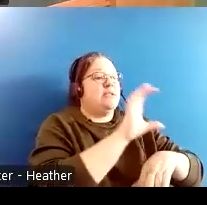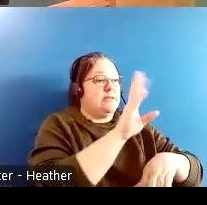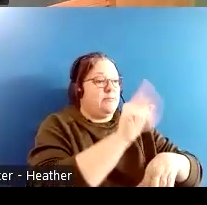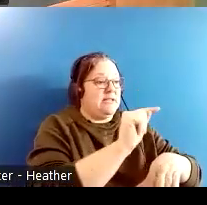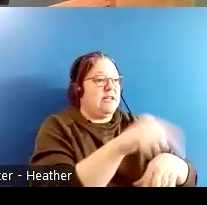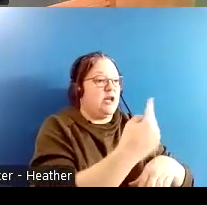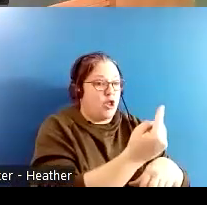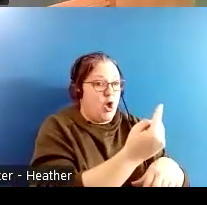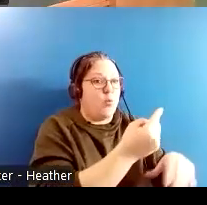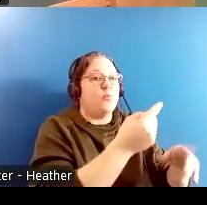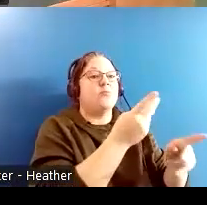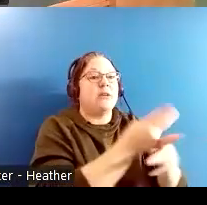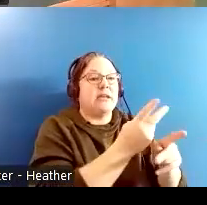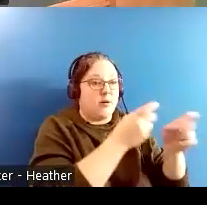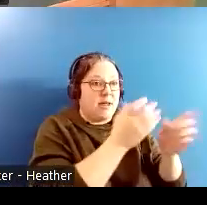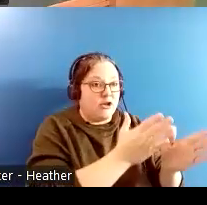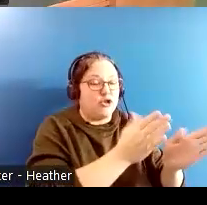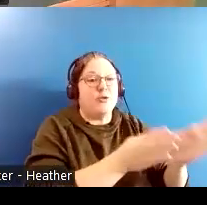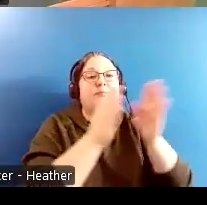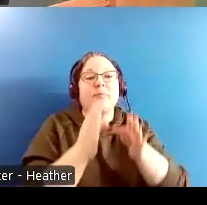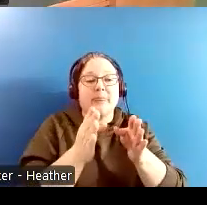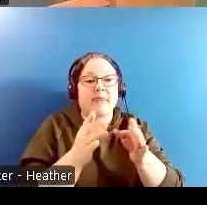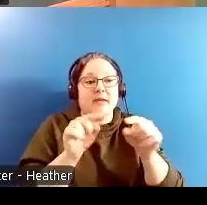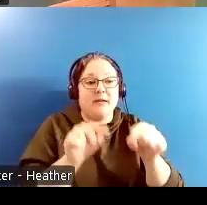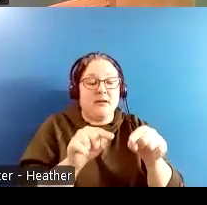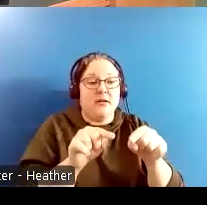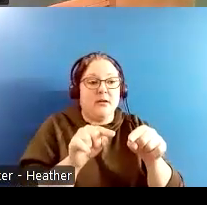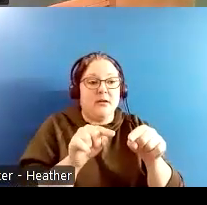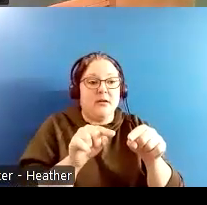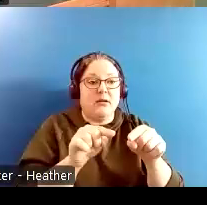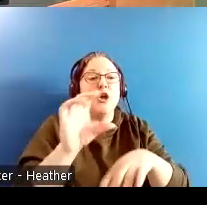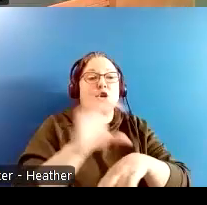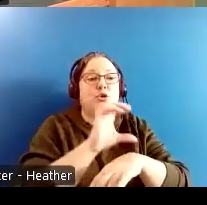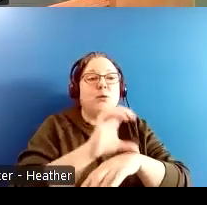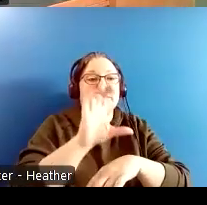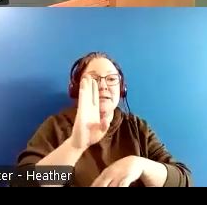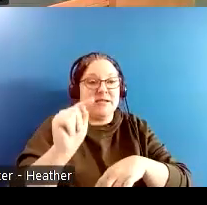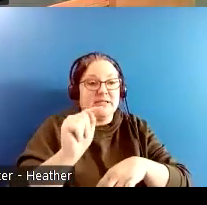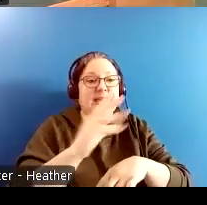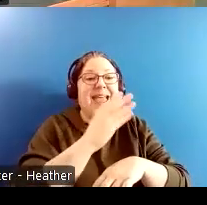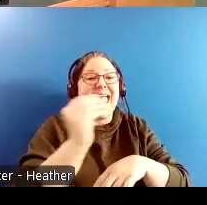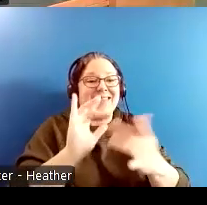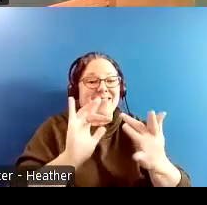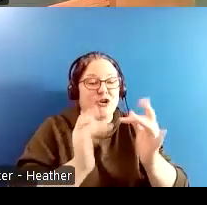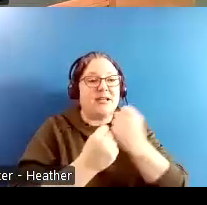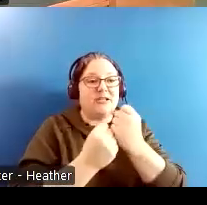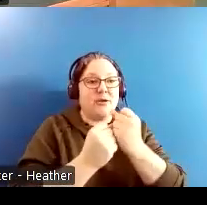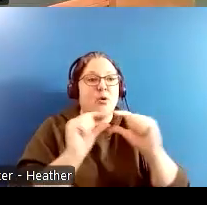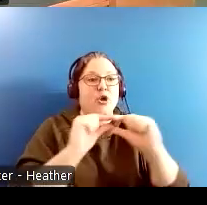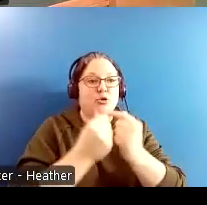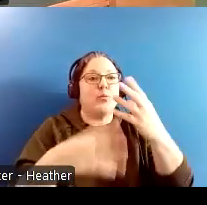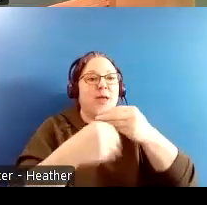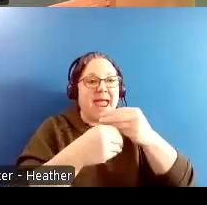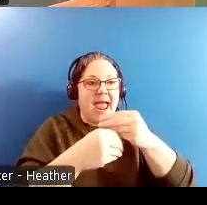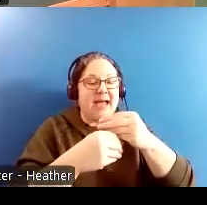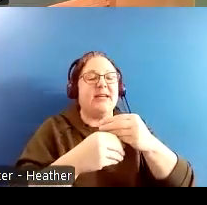care manager, and so on. And the other was the computerized CBT and the internet support group. That was the